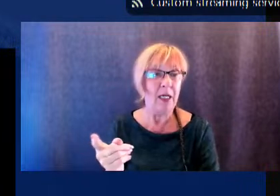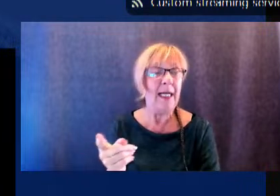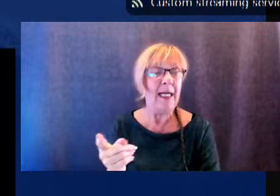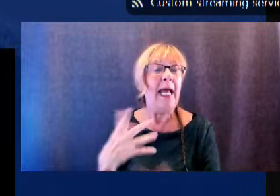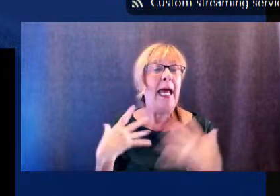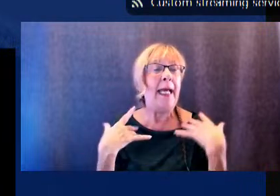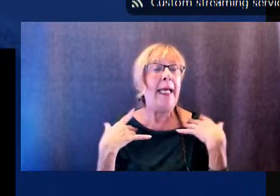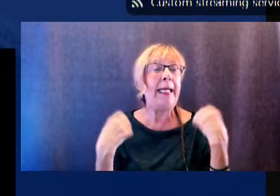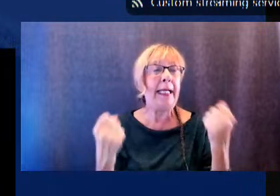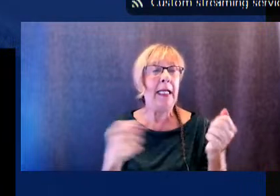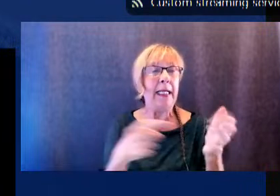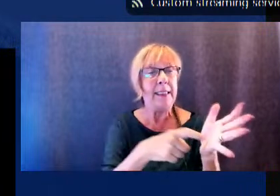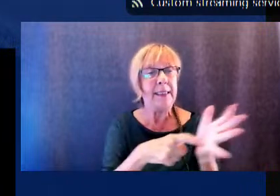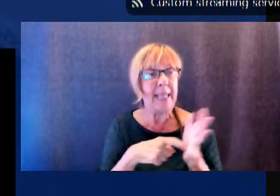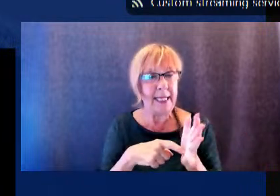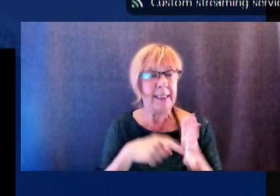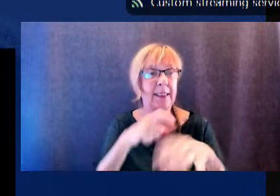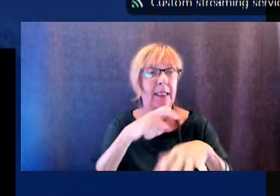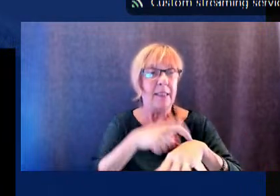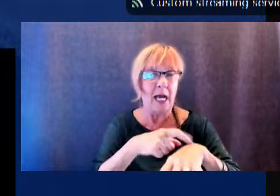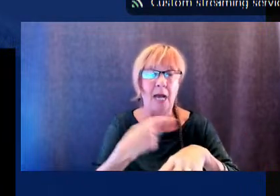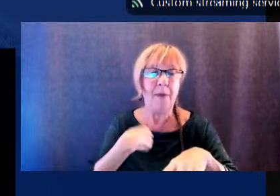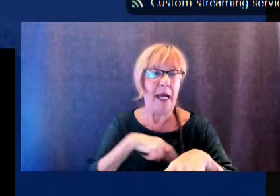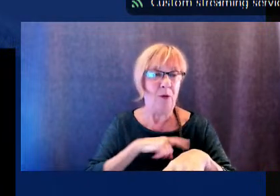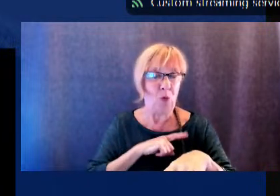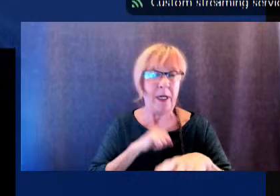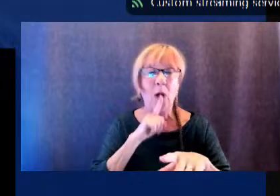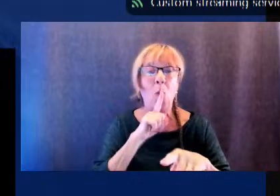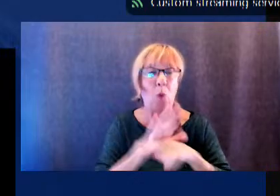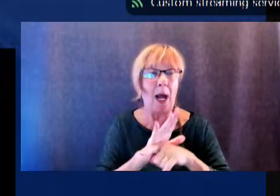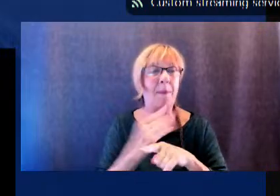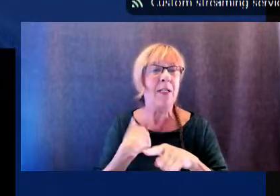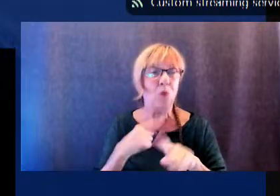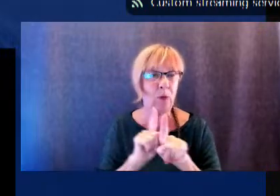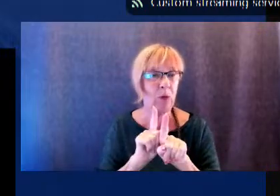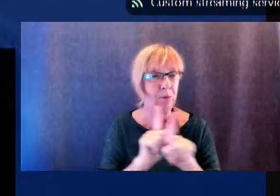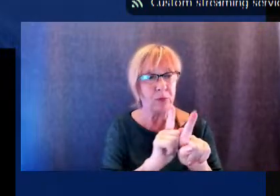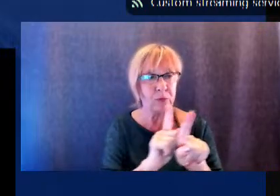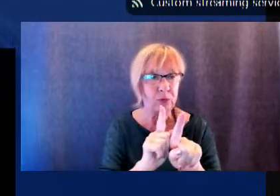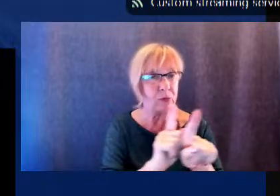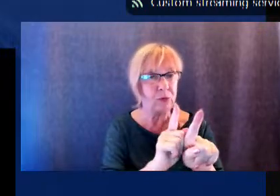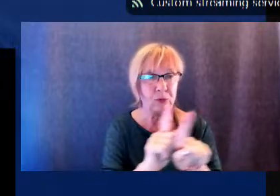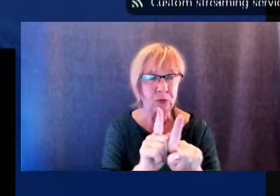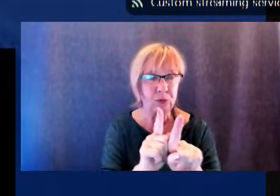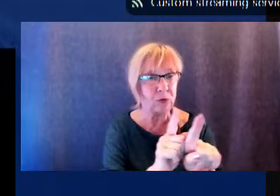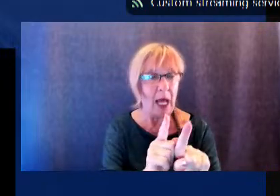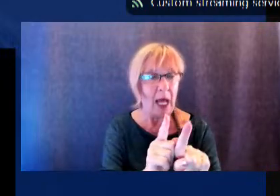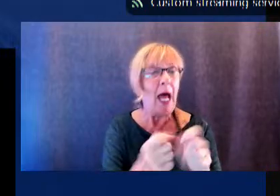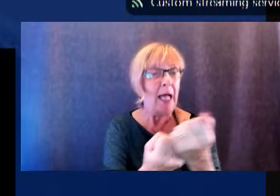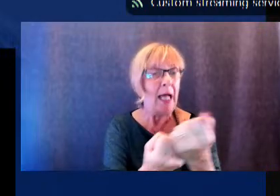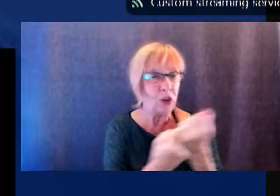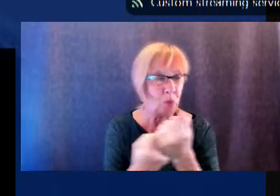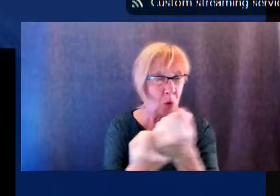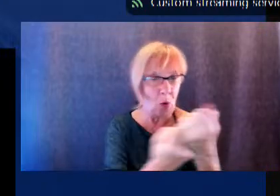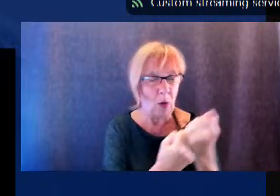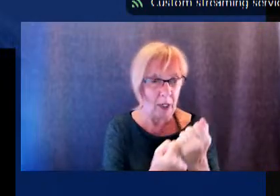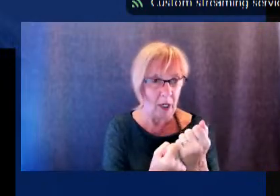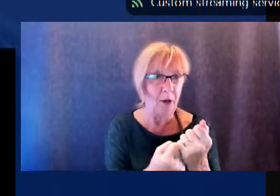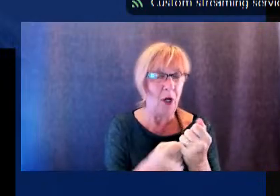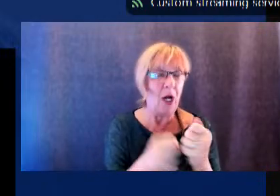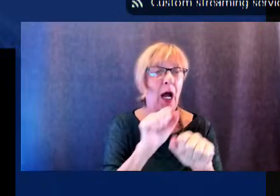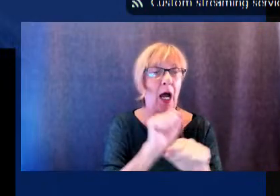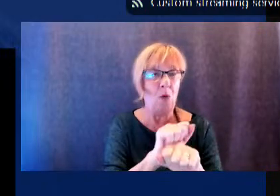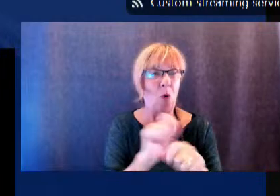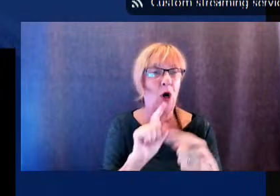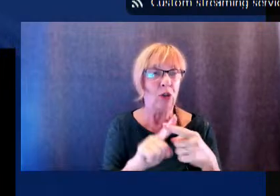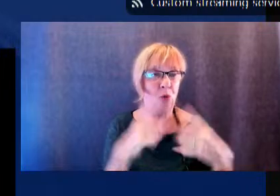we are committed to walking this path with you. Together as a community, we can support one another and work towards recovery. So